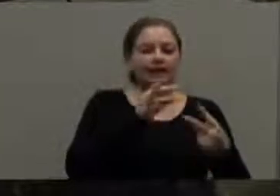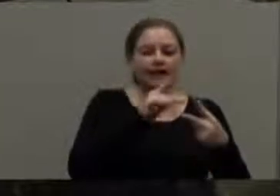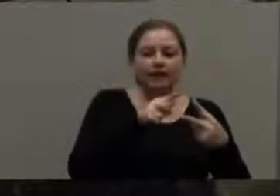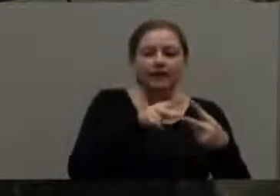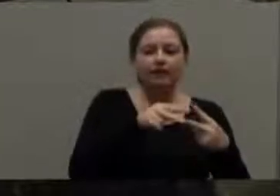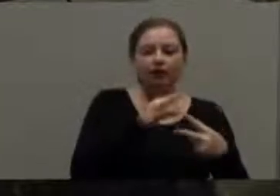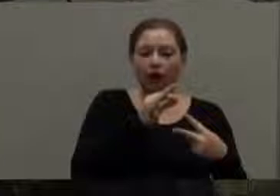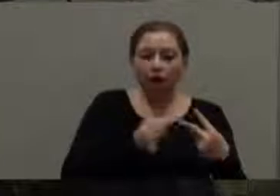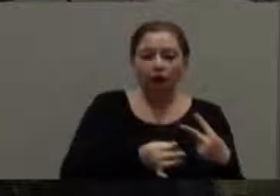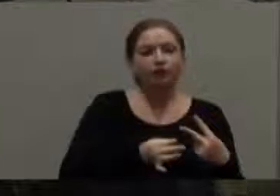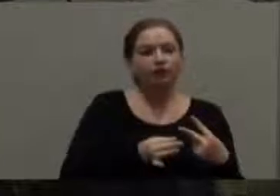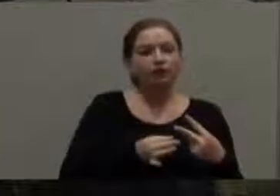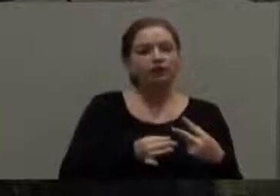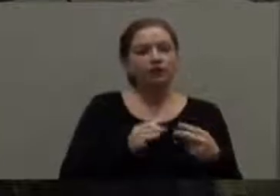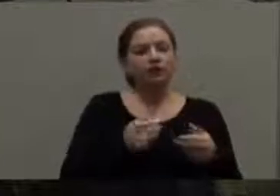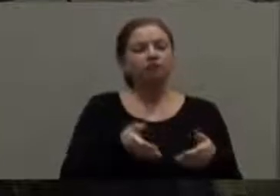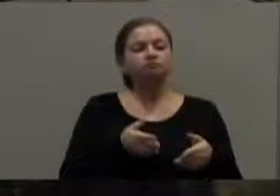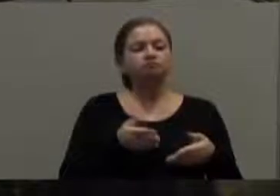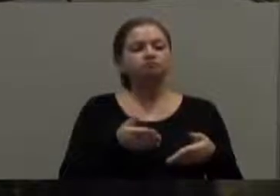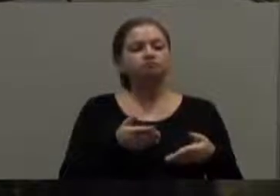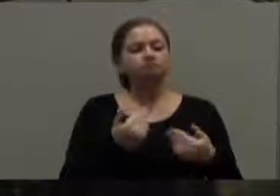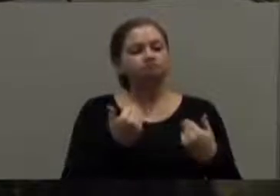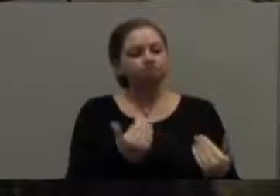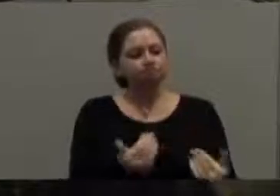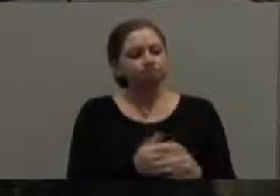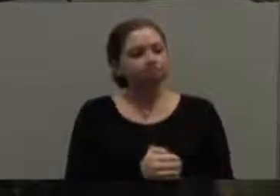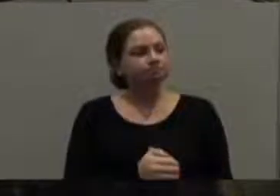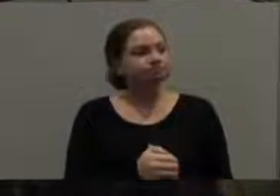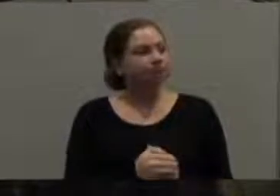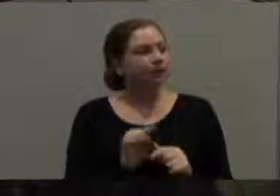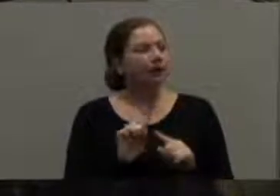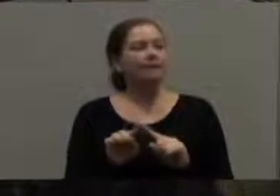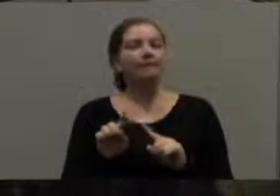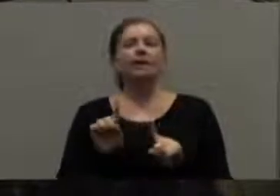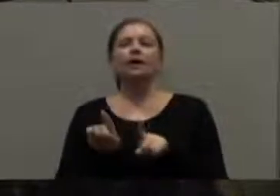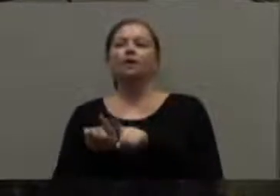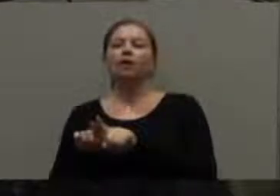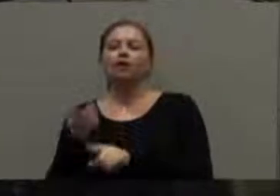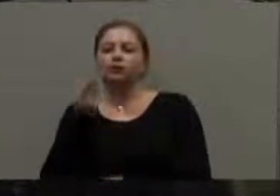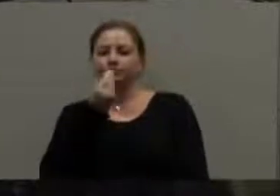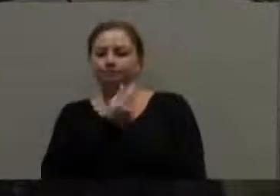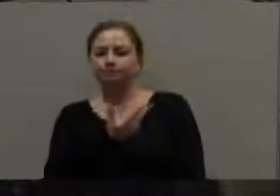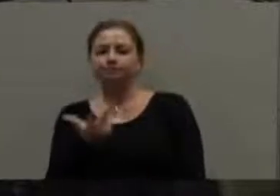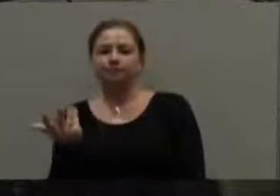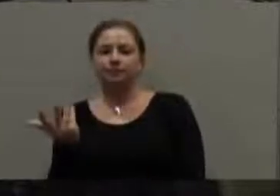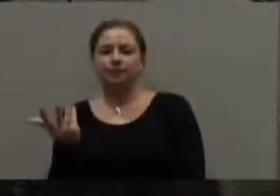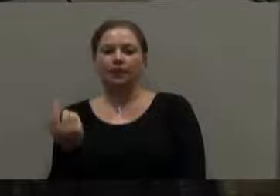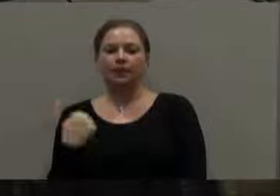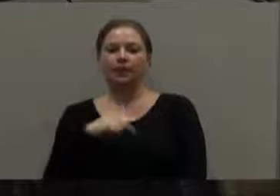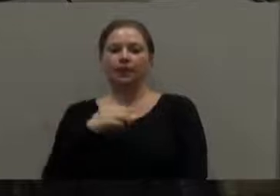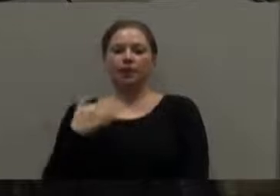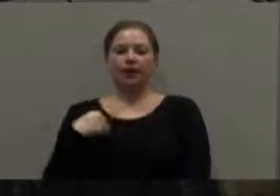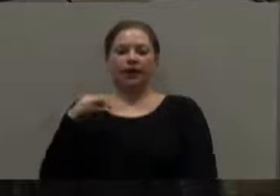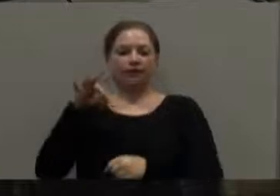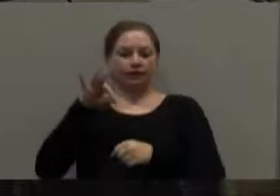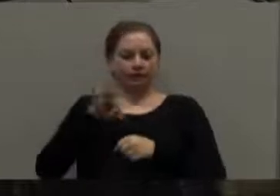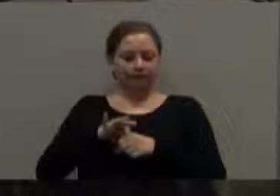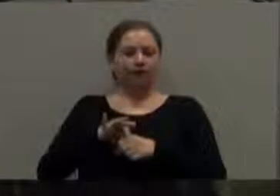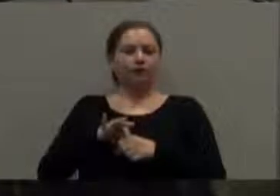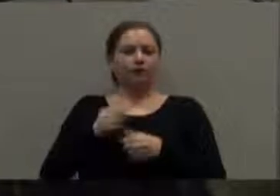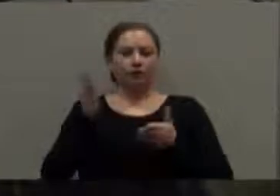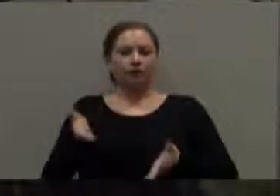pass. Now, I will say this, there's a vote on the floor. That vote needs to